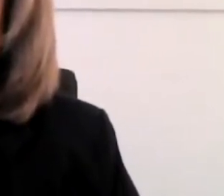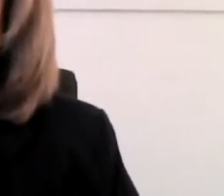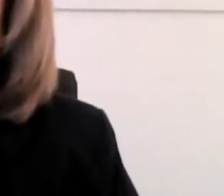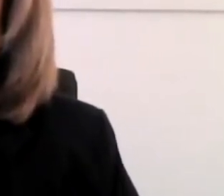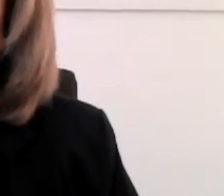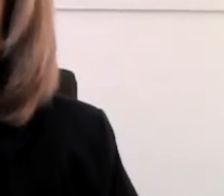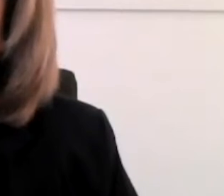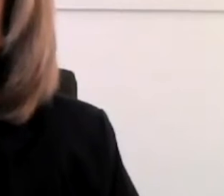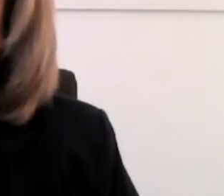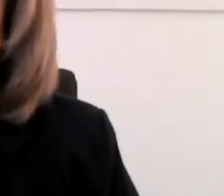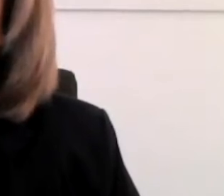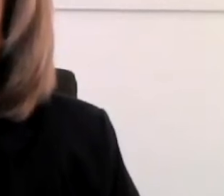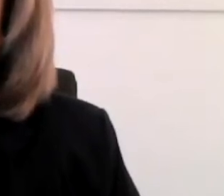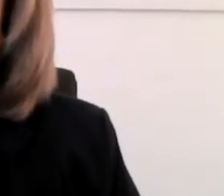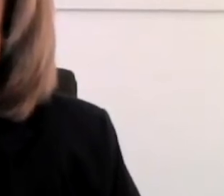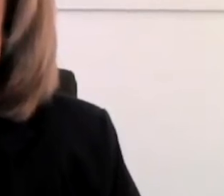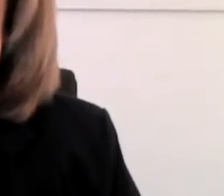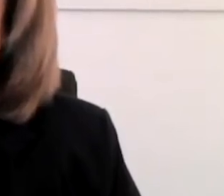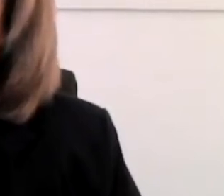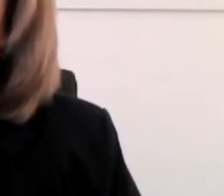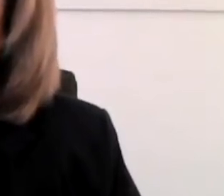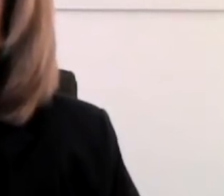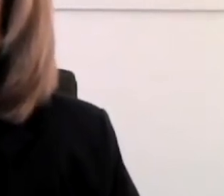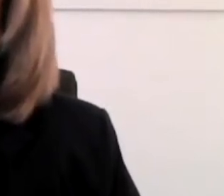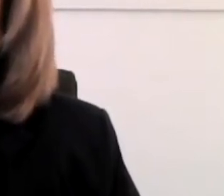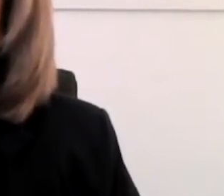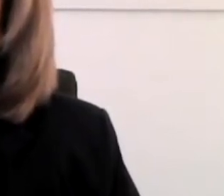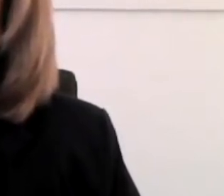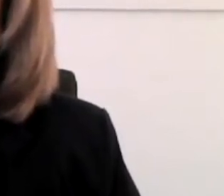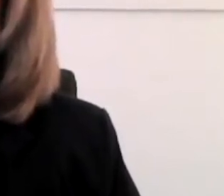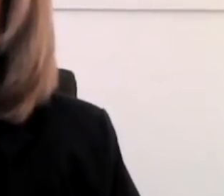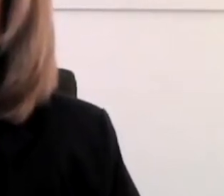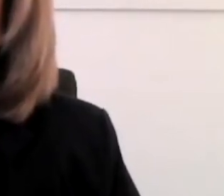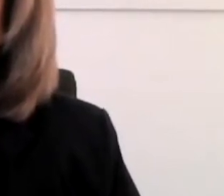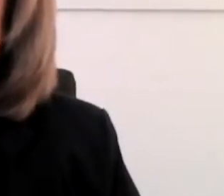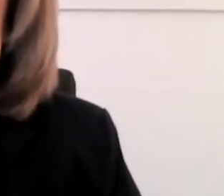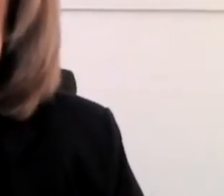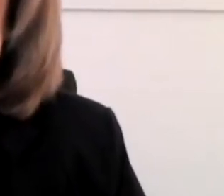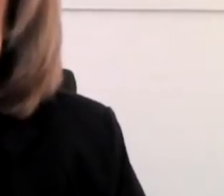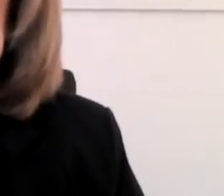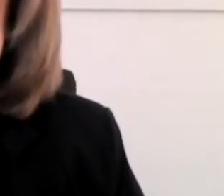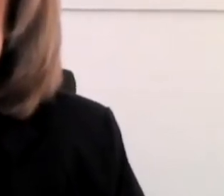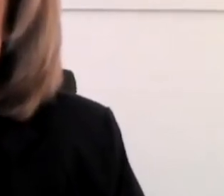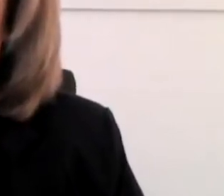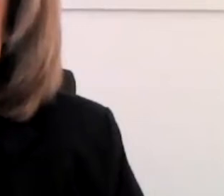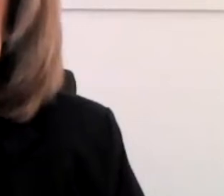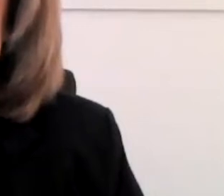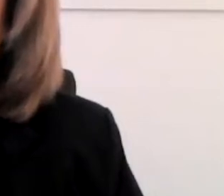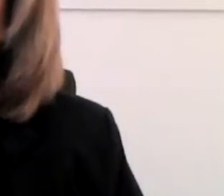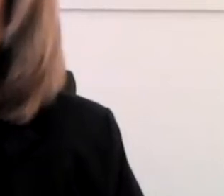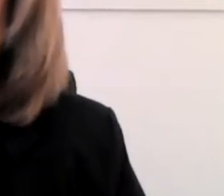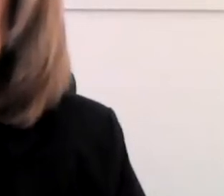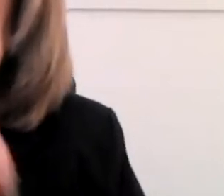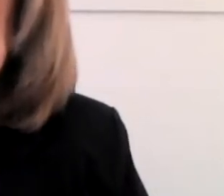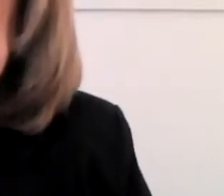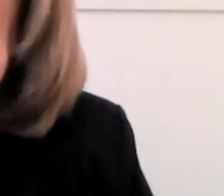be talking about some approaches to that. And I think you're already well on your way with many things, as we'll see as the day